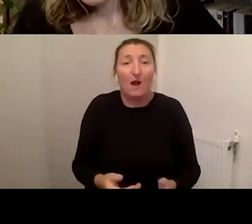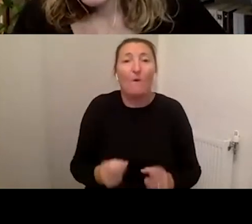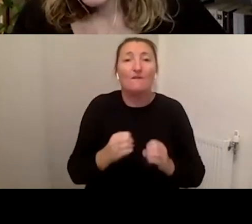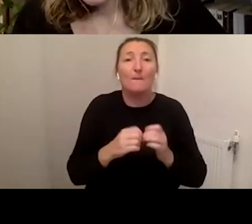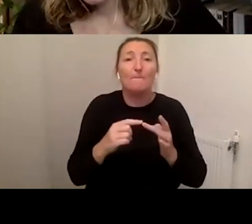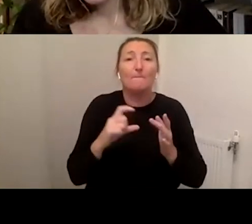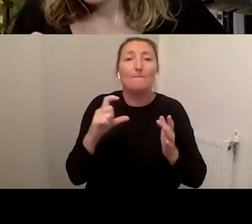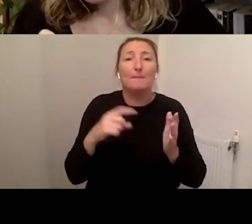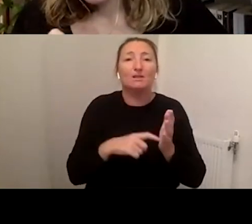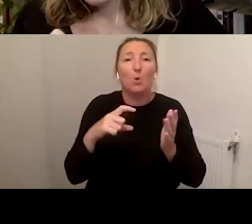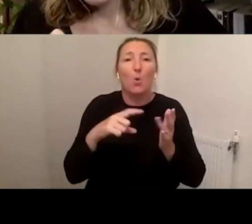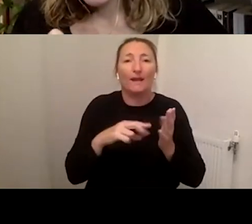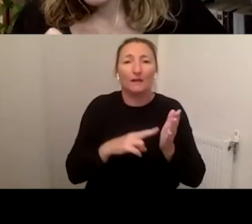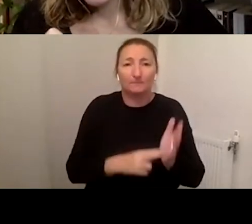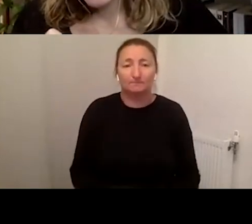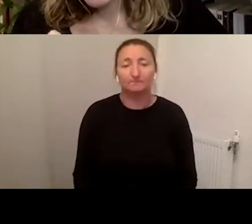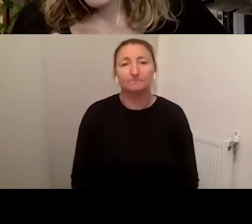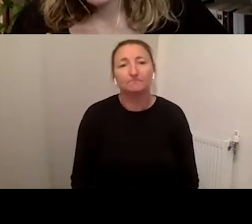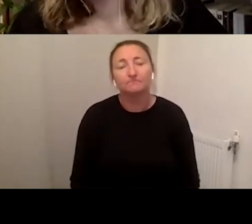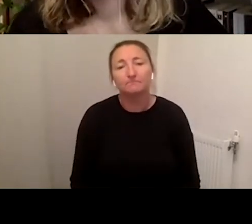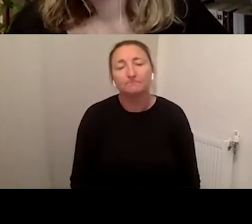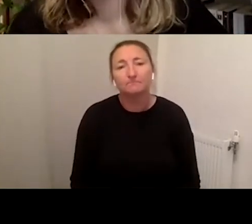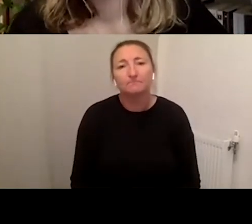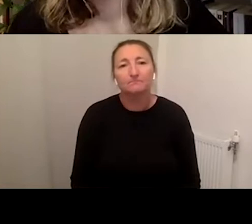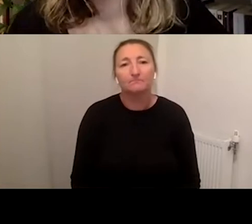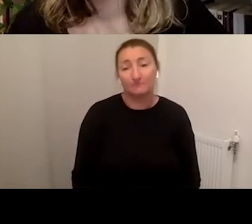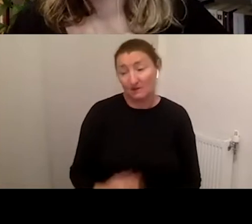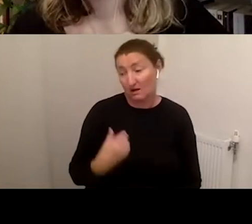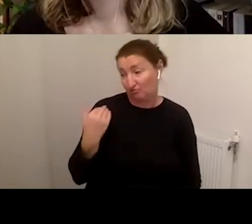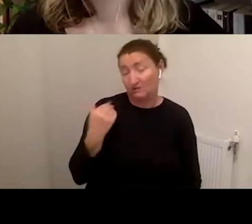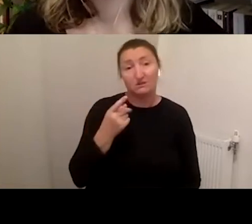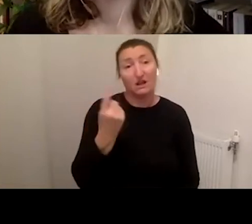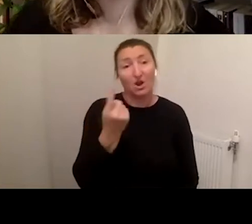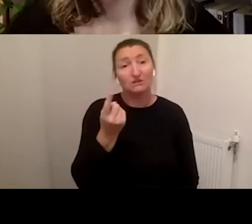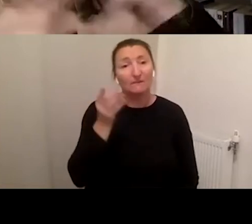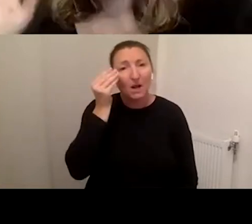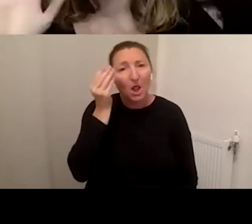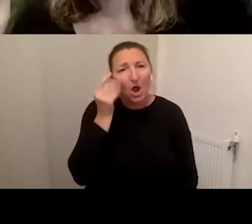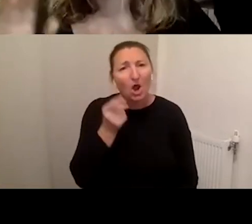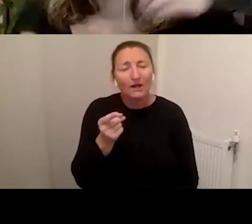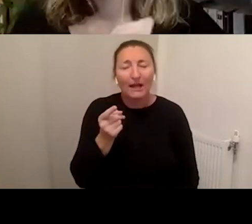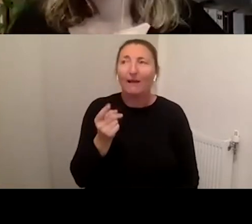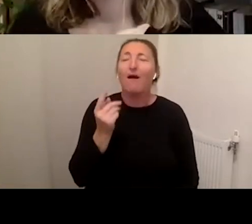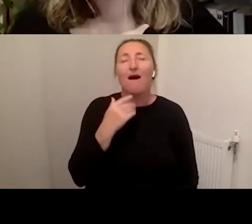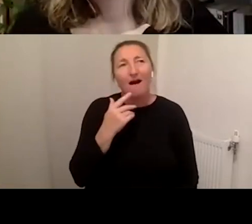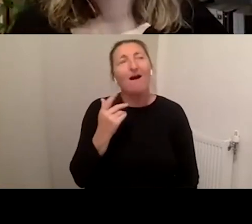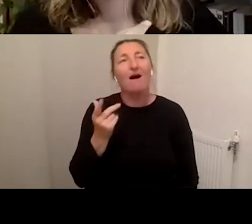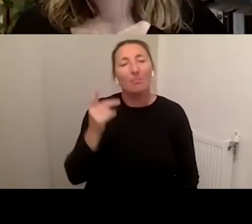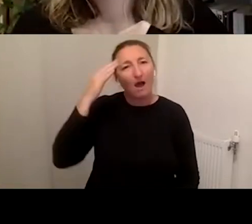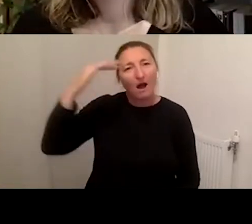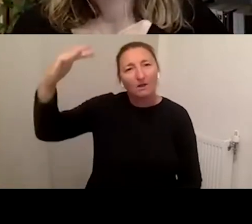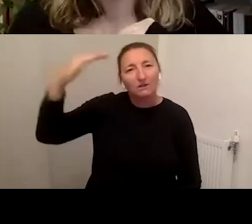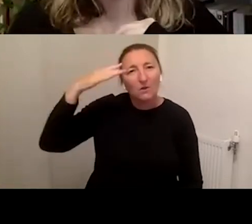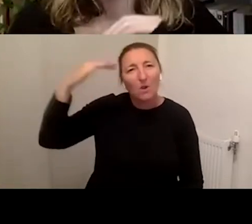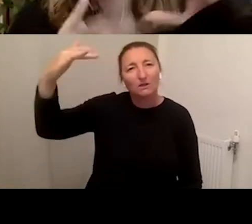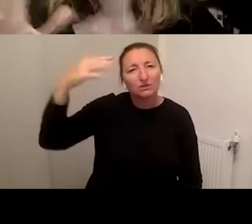definitely, I'd say it's something I've learned from working with energy co-ops, is that it's an invitation to think about the ideology behind energy action